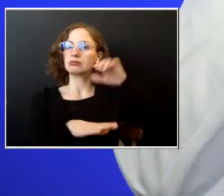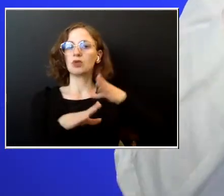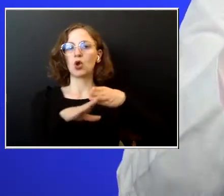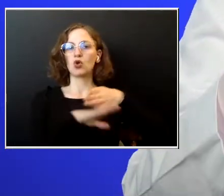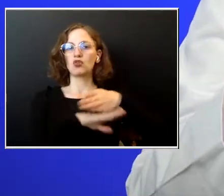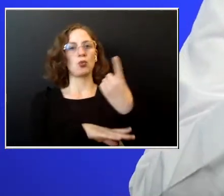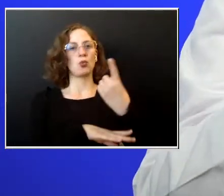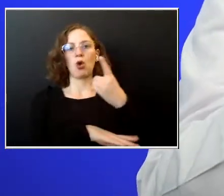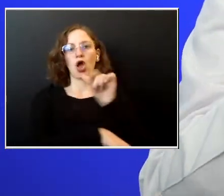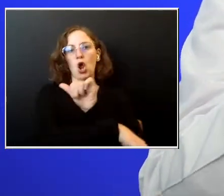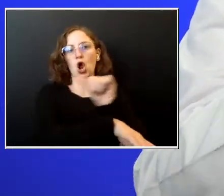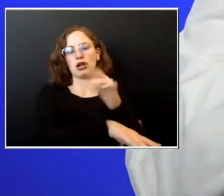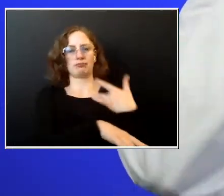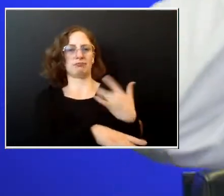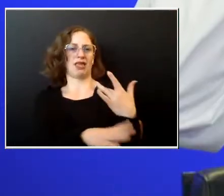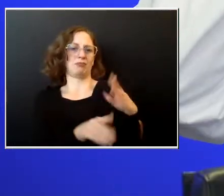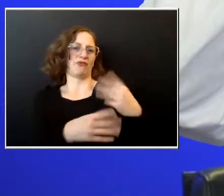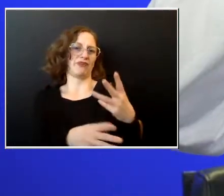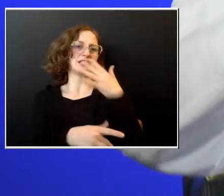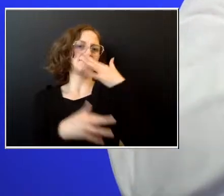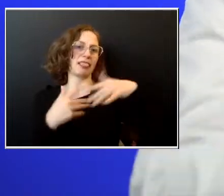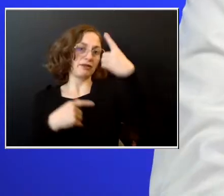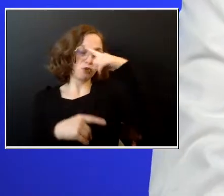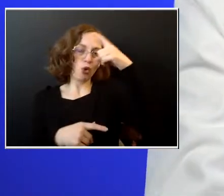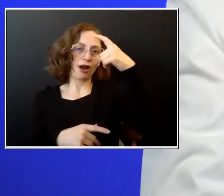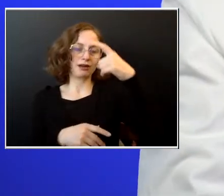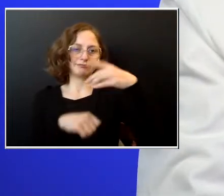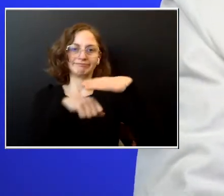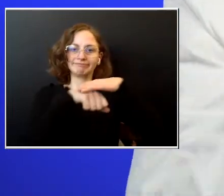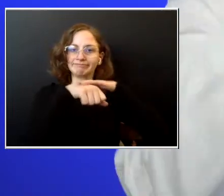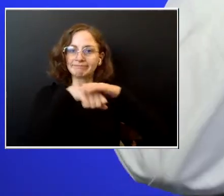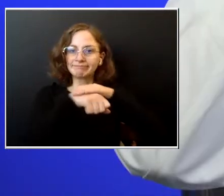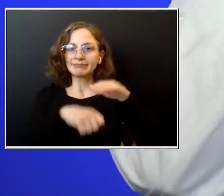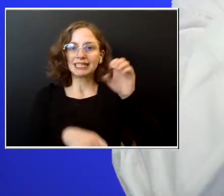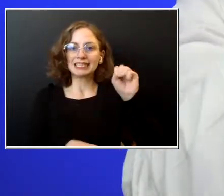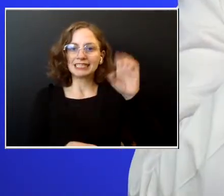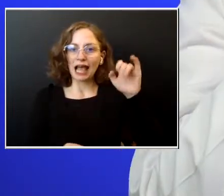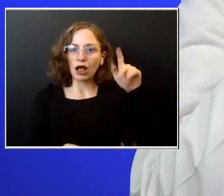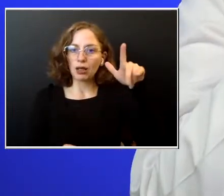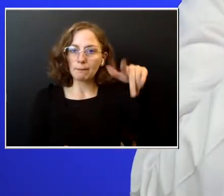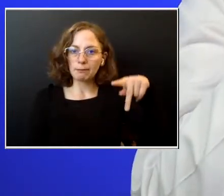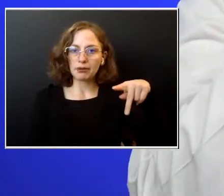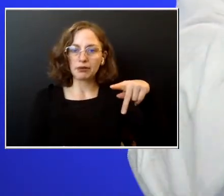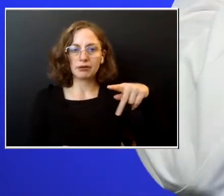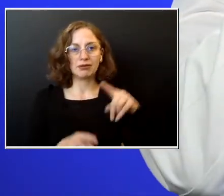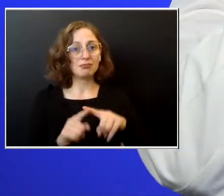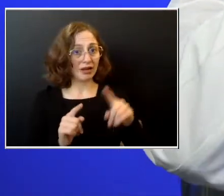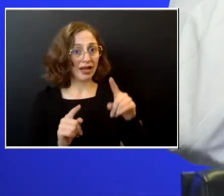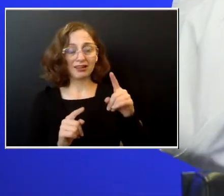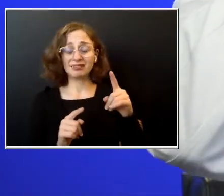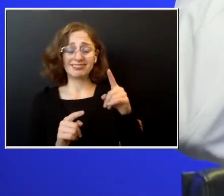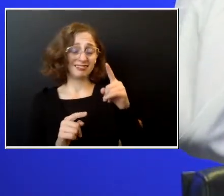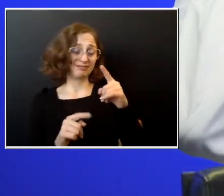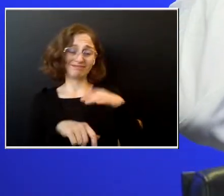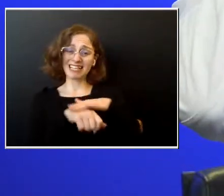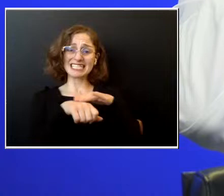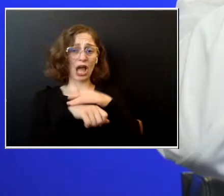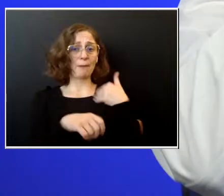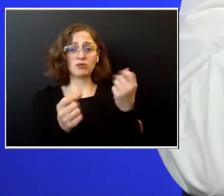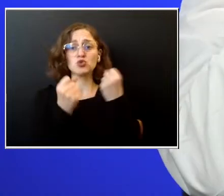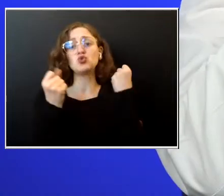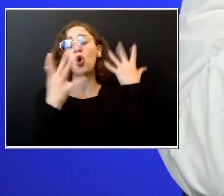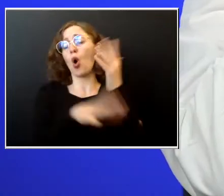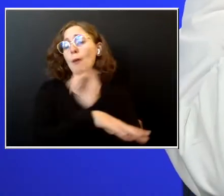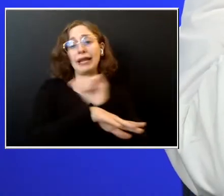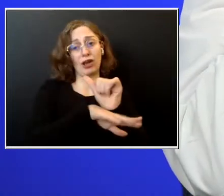just blood to your scalp, but your scalp has so many collaterals from everywhere. You can take down one of those blood vessels, then we make the opening